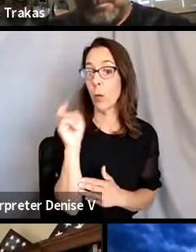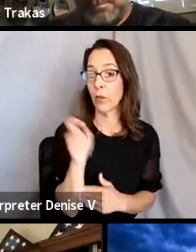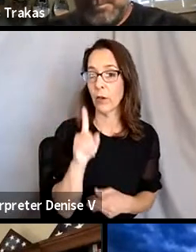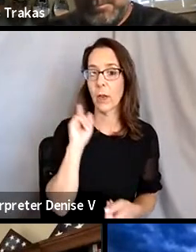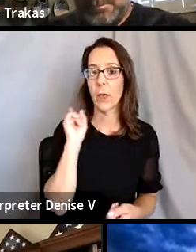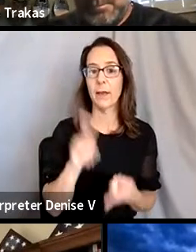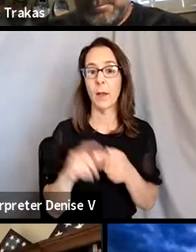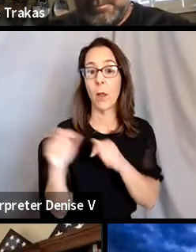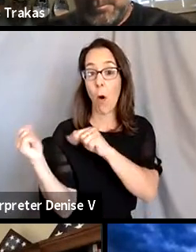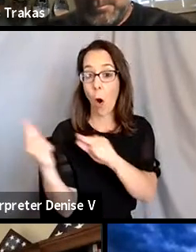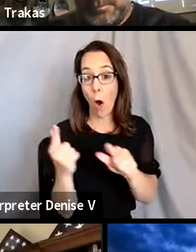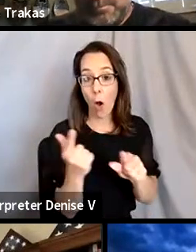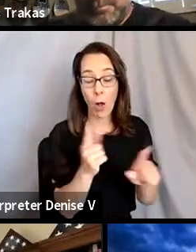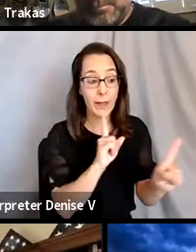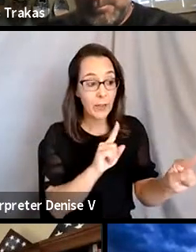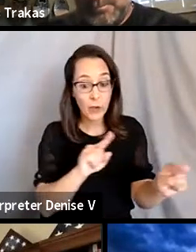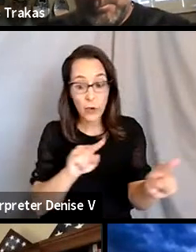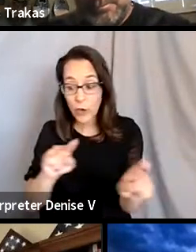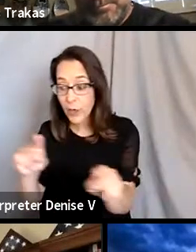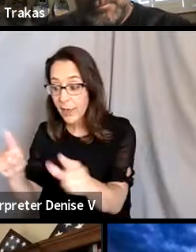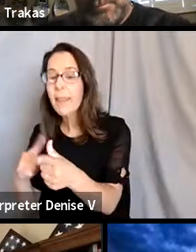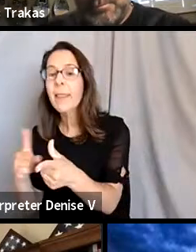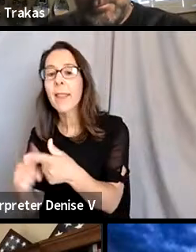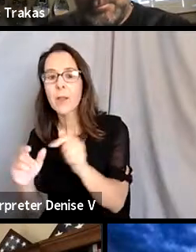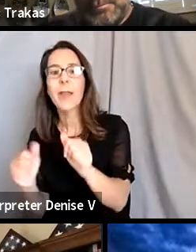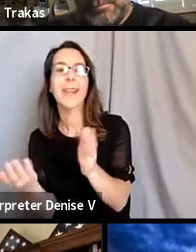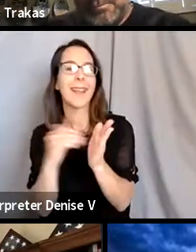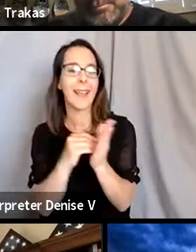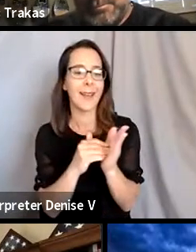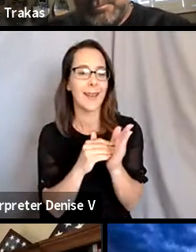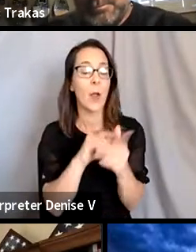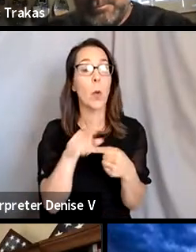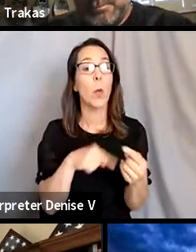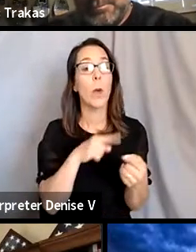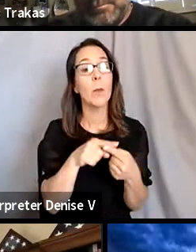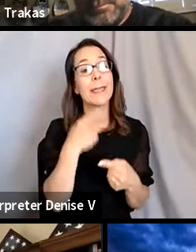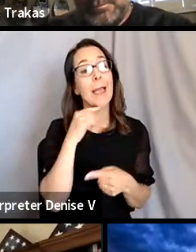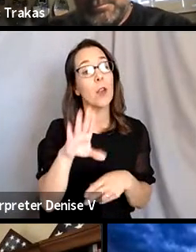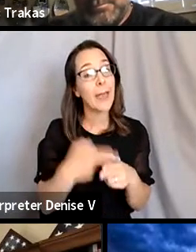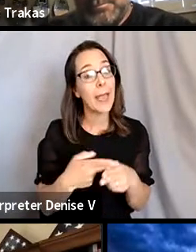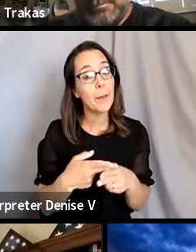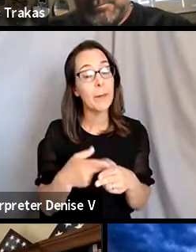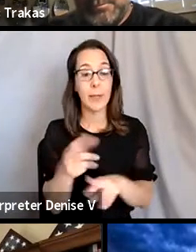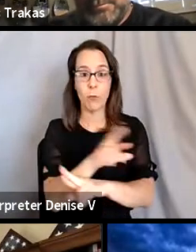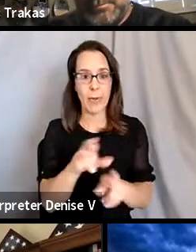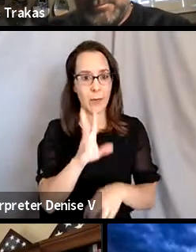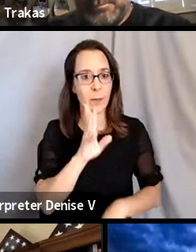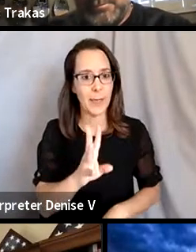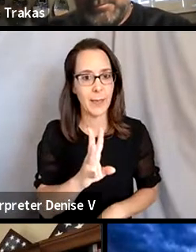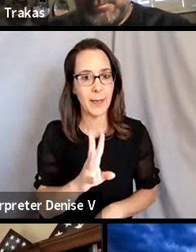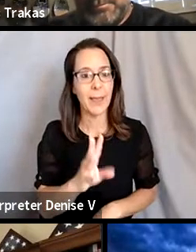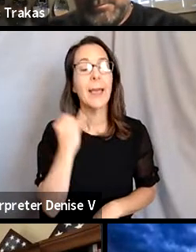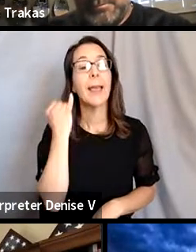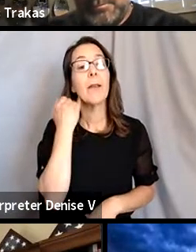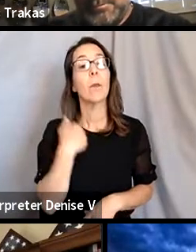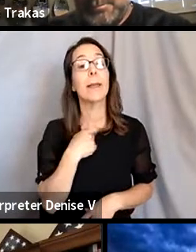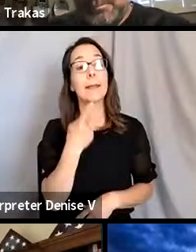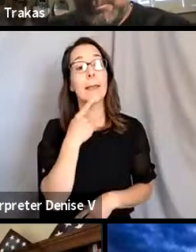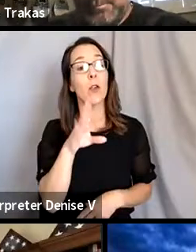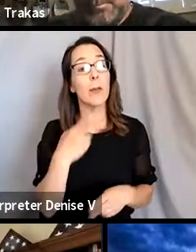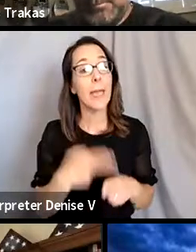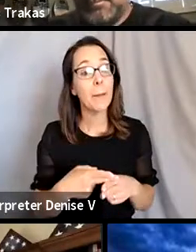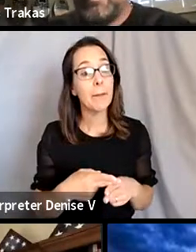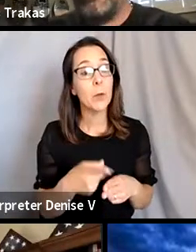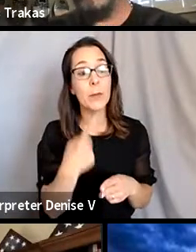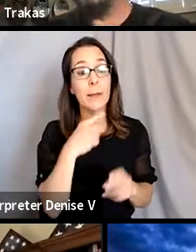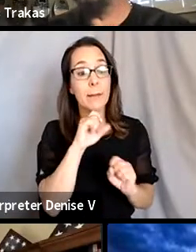When your name is called, please be prepared to speak. If you do not respond when your name is called, the next speaker will be